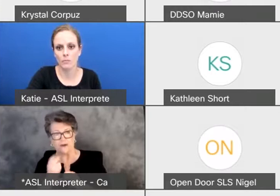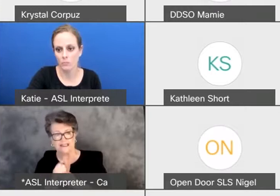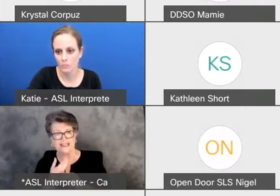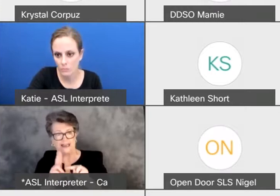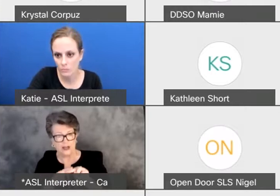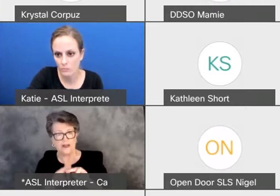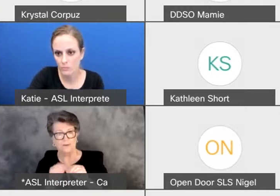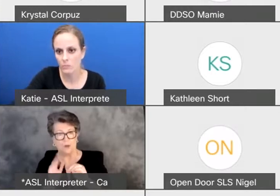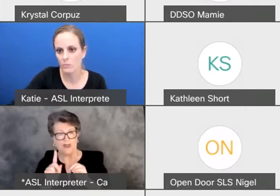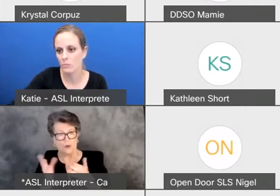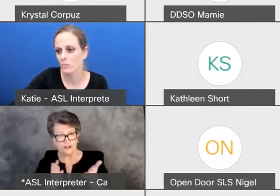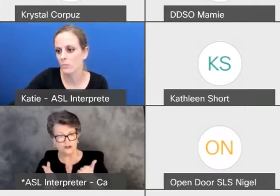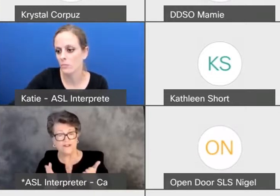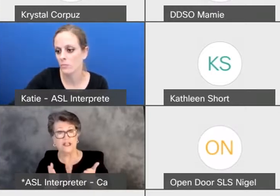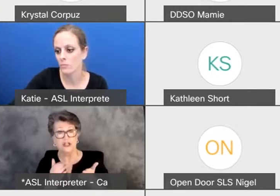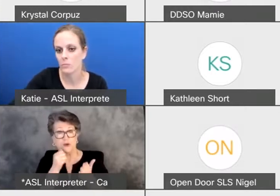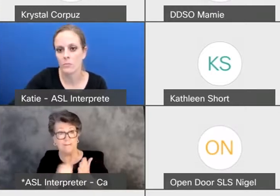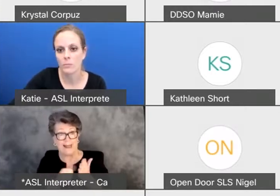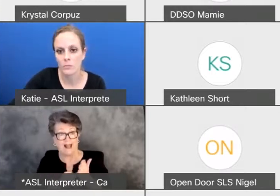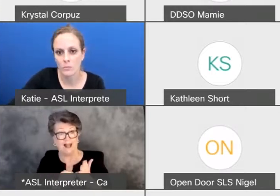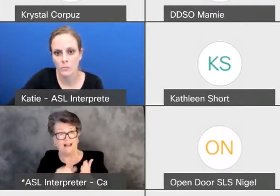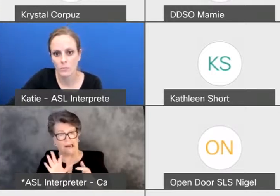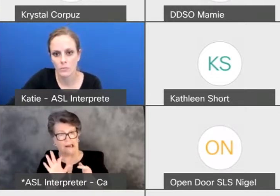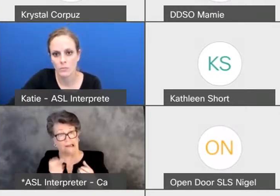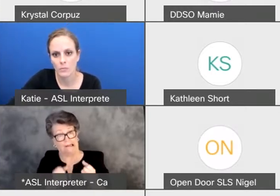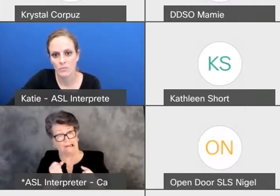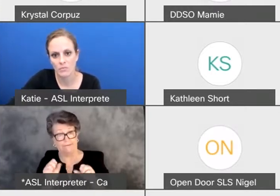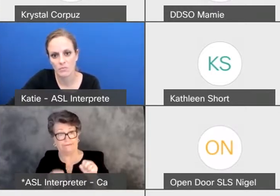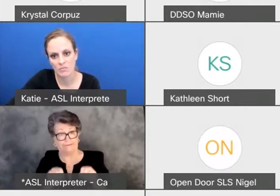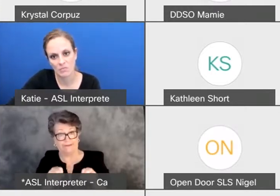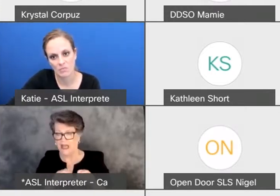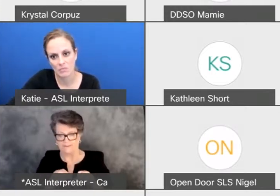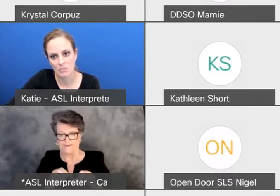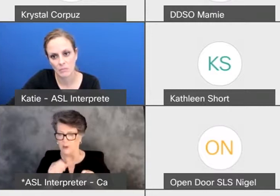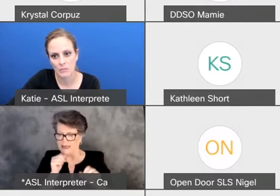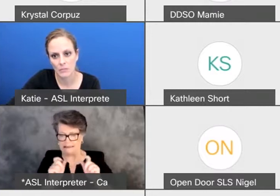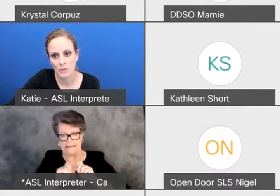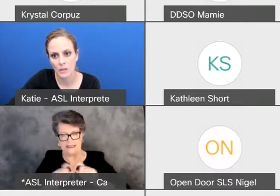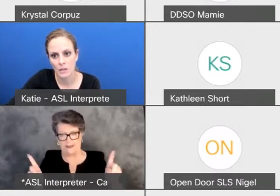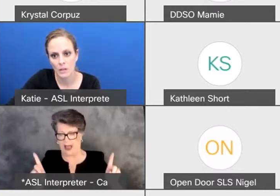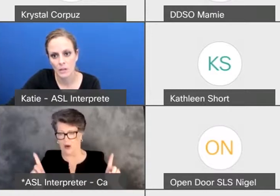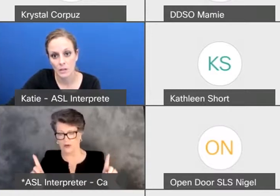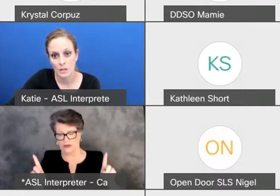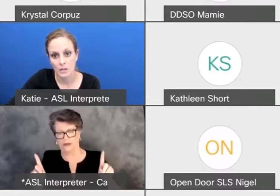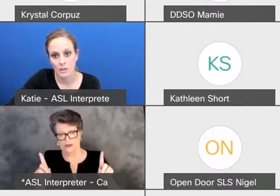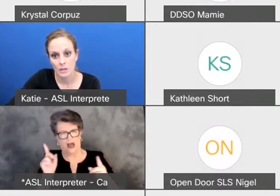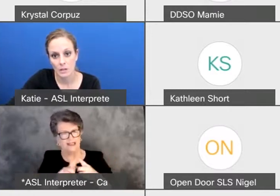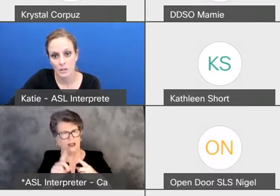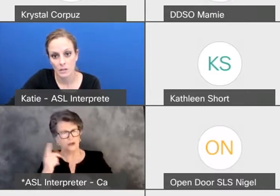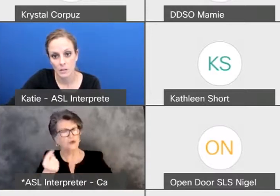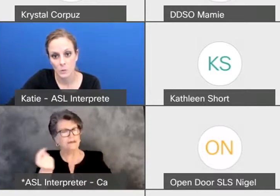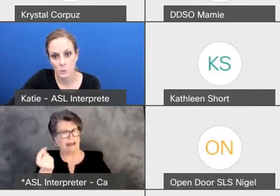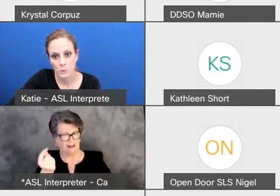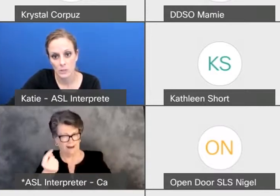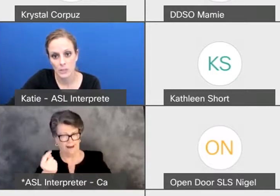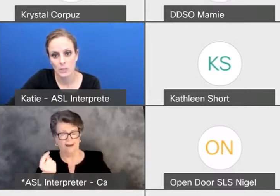more than one service, so the mail is a bit iffy. Yeah, so again, we did not send them out, I believe, until it was till Tuesday when they went